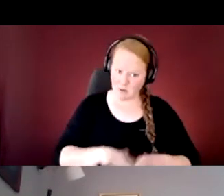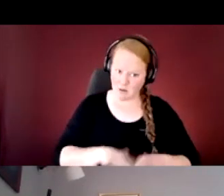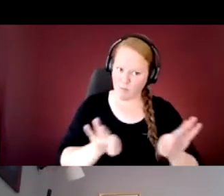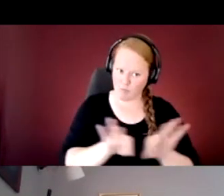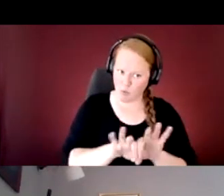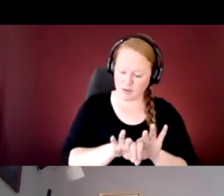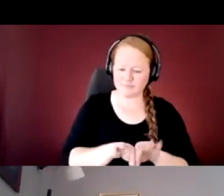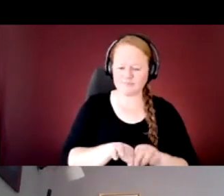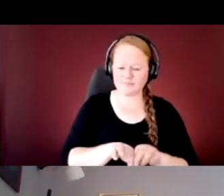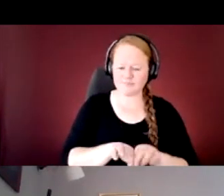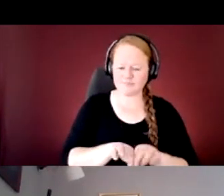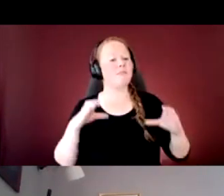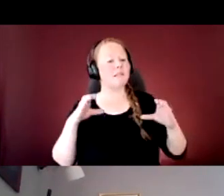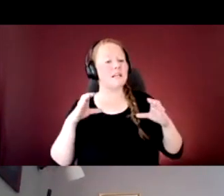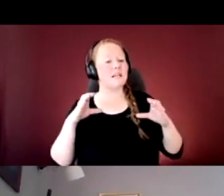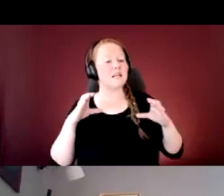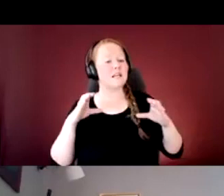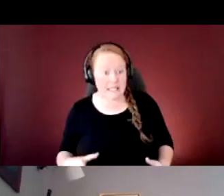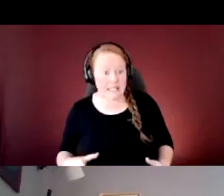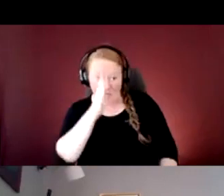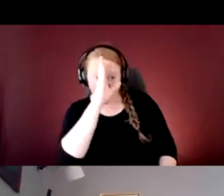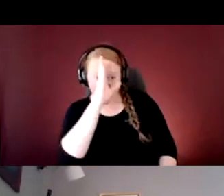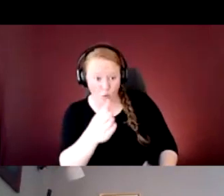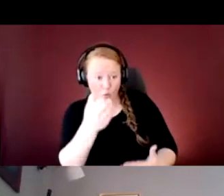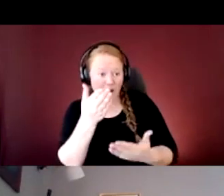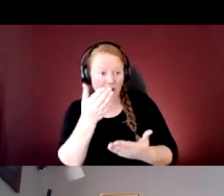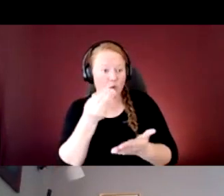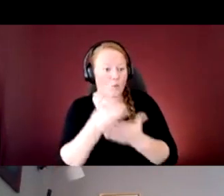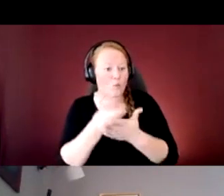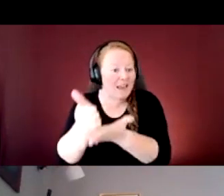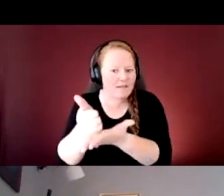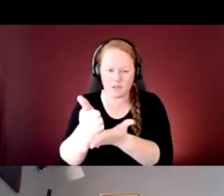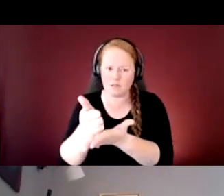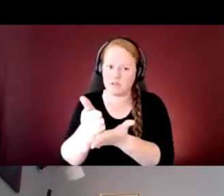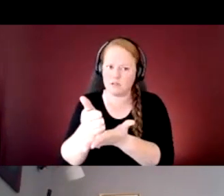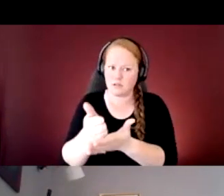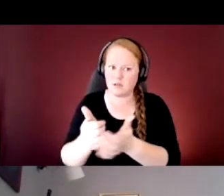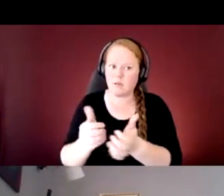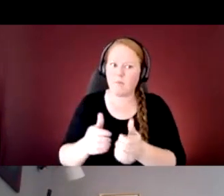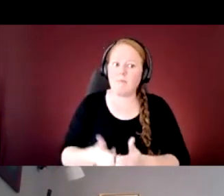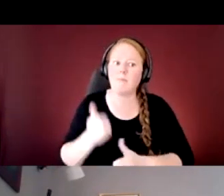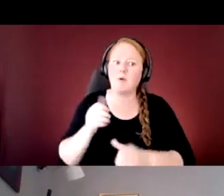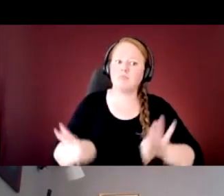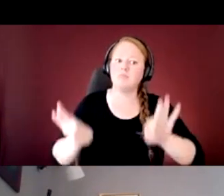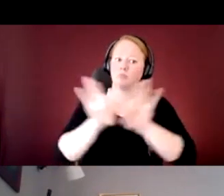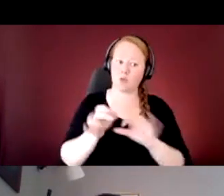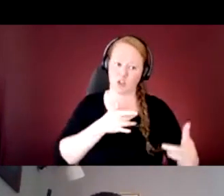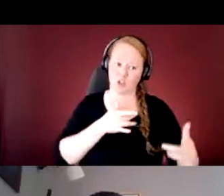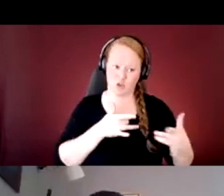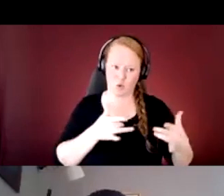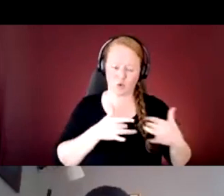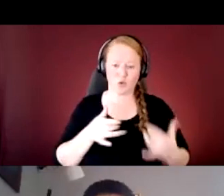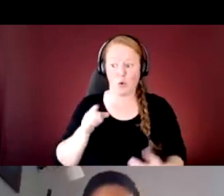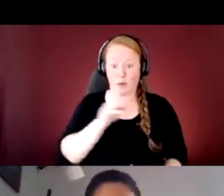direct relief is for the most pressing concerns. For the first expenditure of stimulus funds, as the mayor pointed